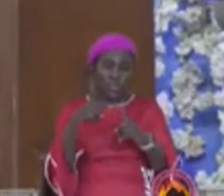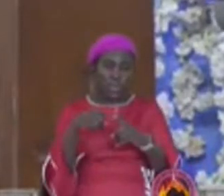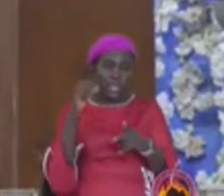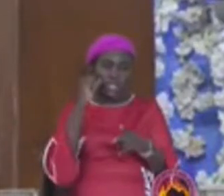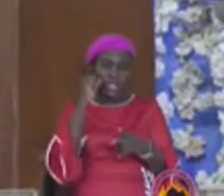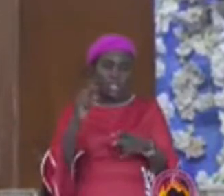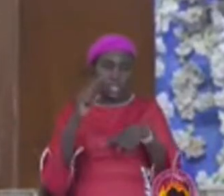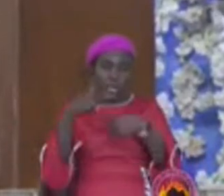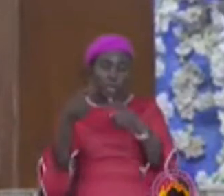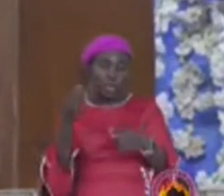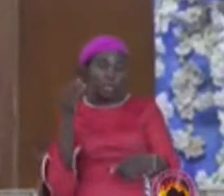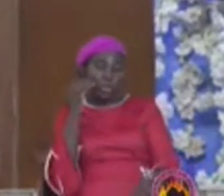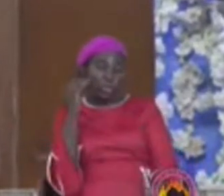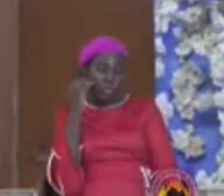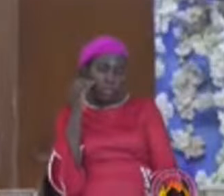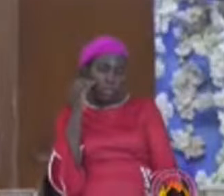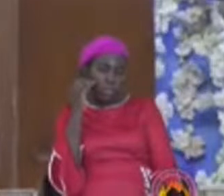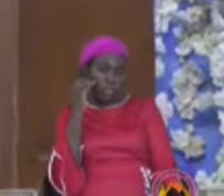down a little bit.